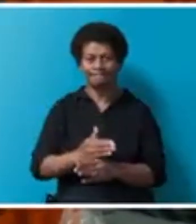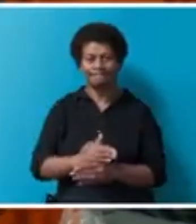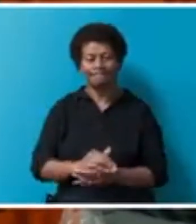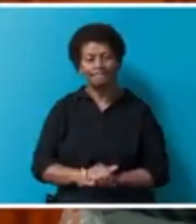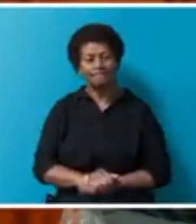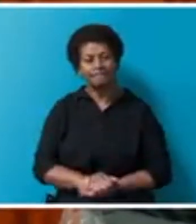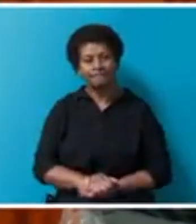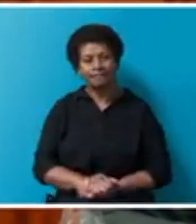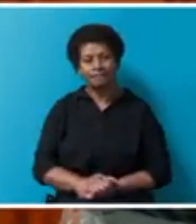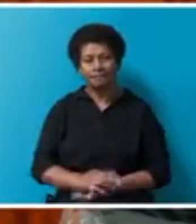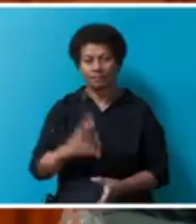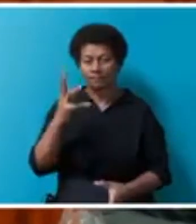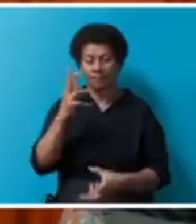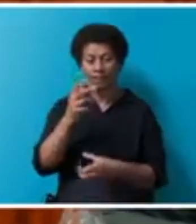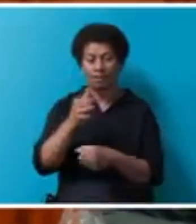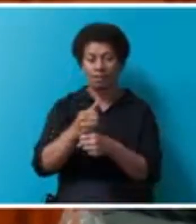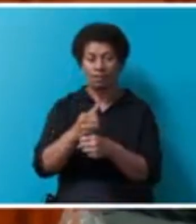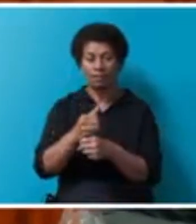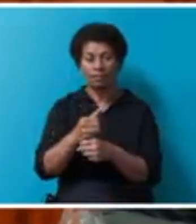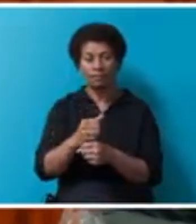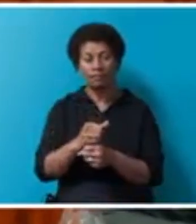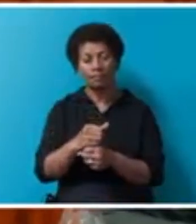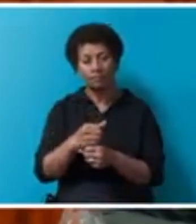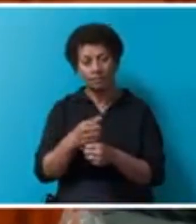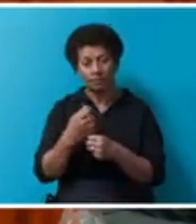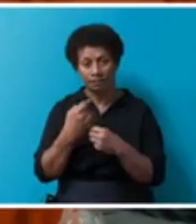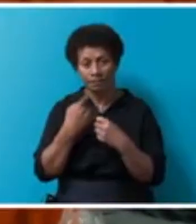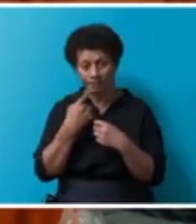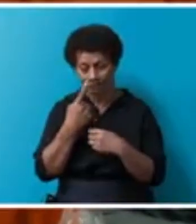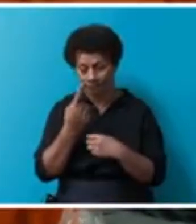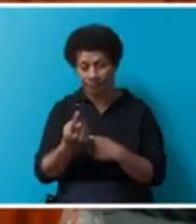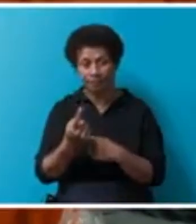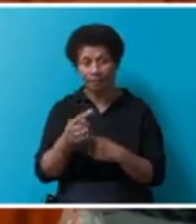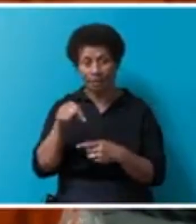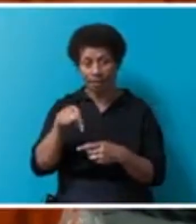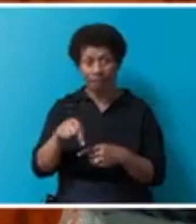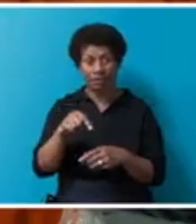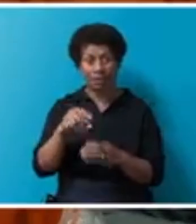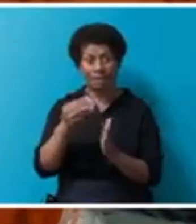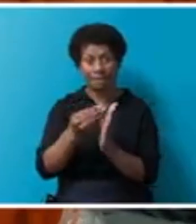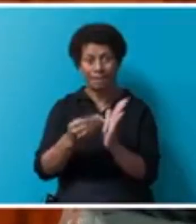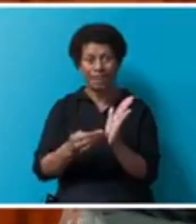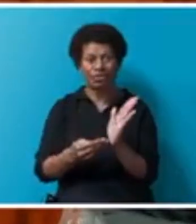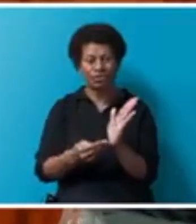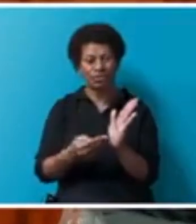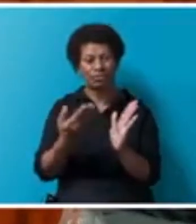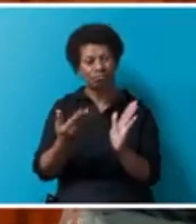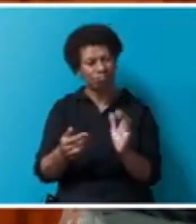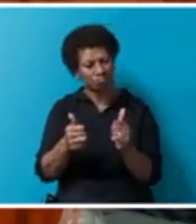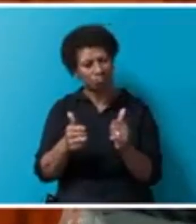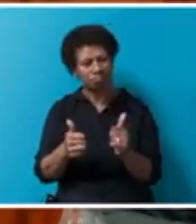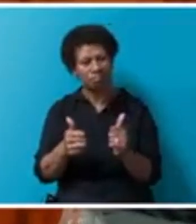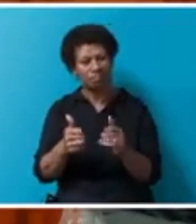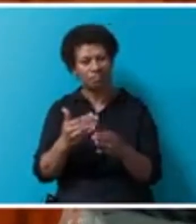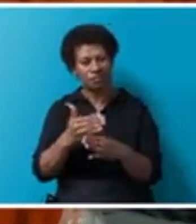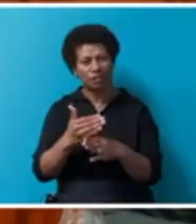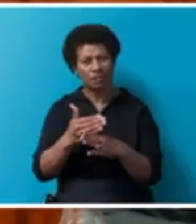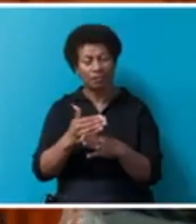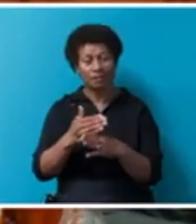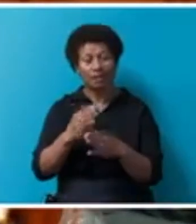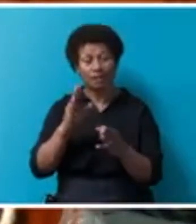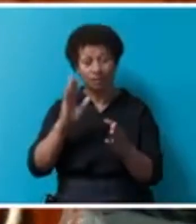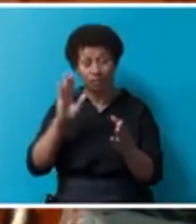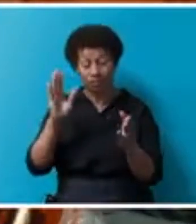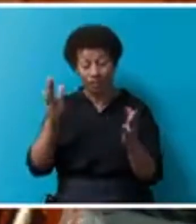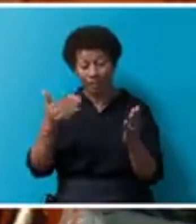My concluding remarks, Mr. Speaker. This budget is a proof that good government works. It reflects the government's resolve to